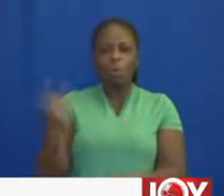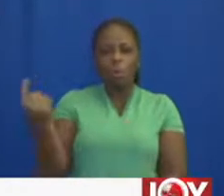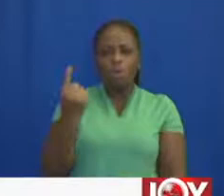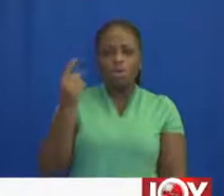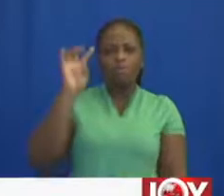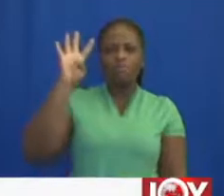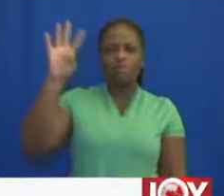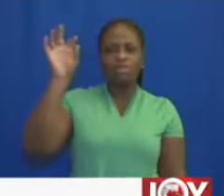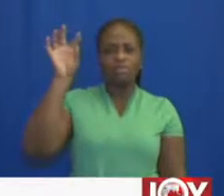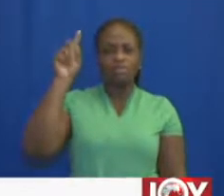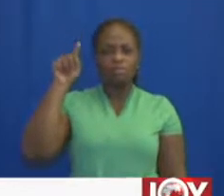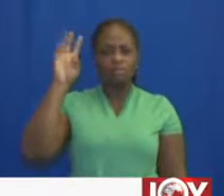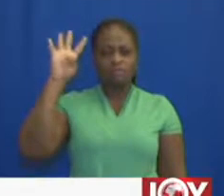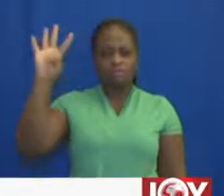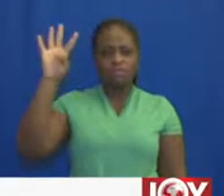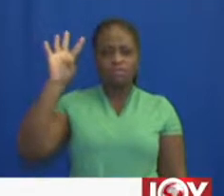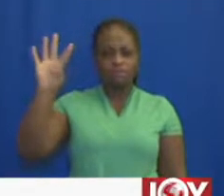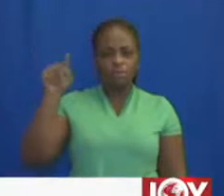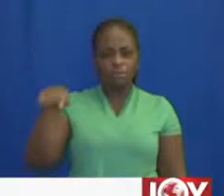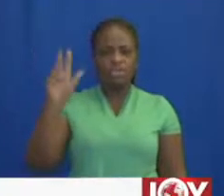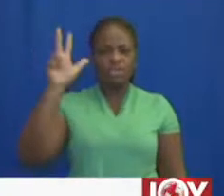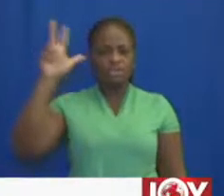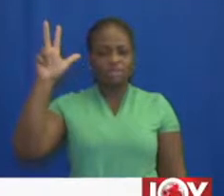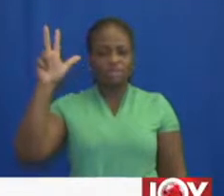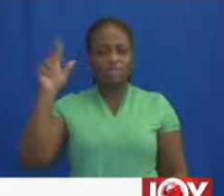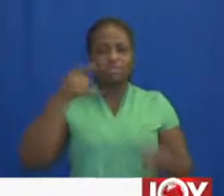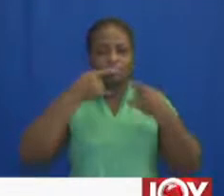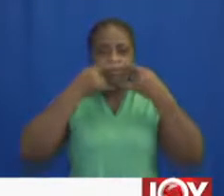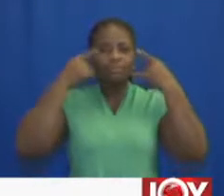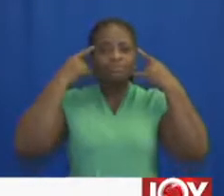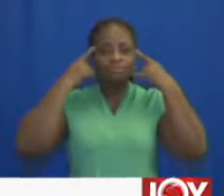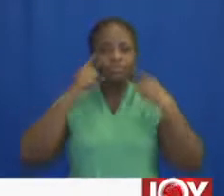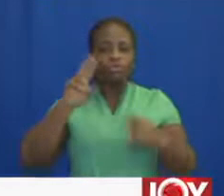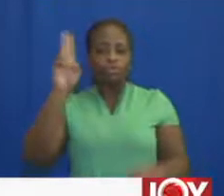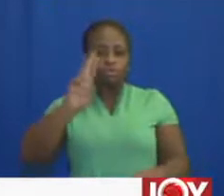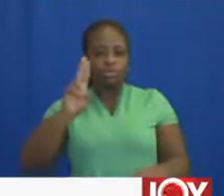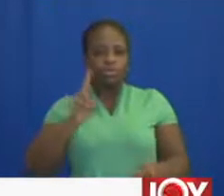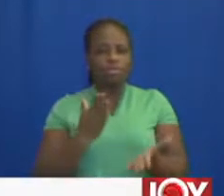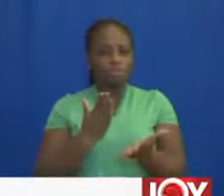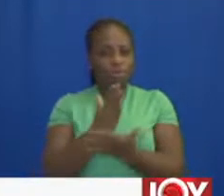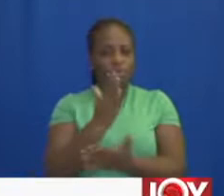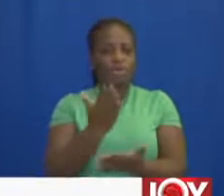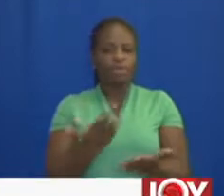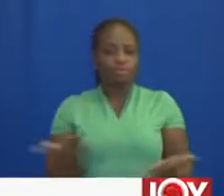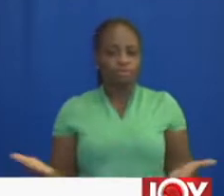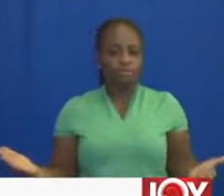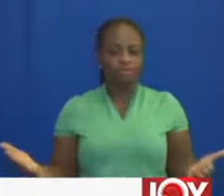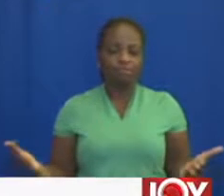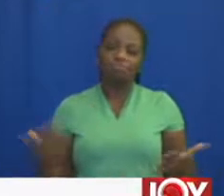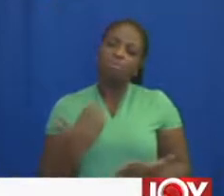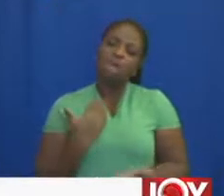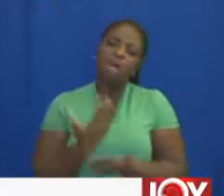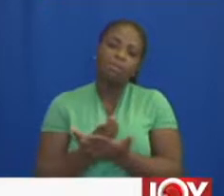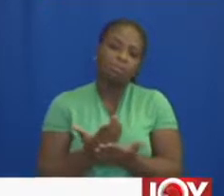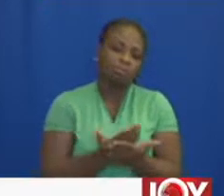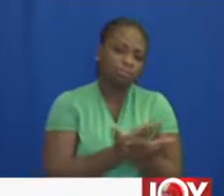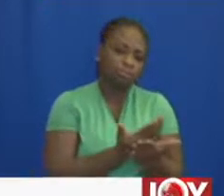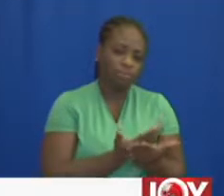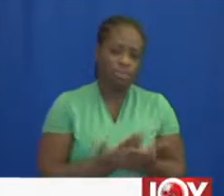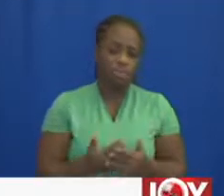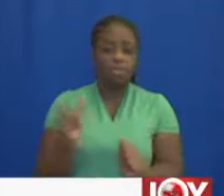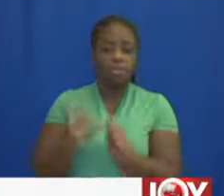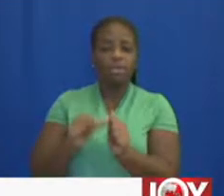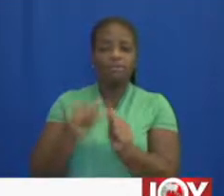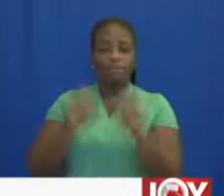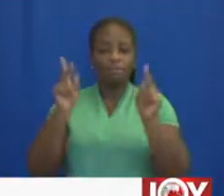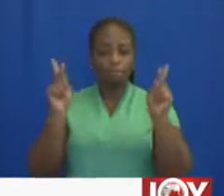44.3% of those who have the mask use them correctly. I urge each and every one of us to